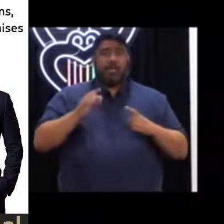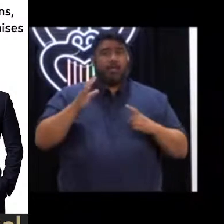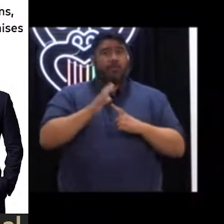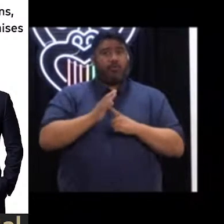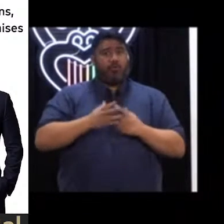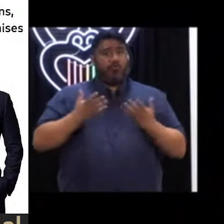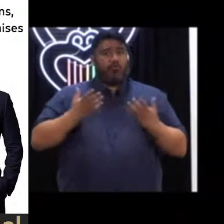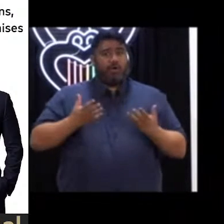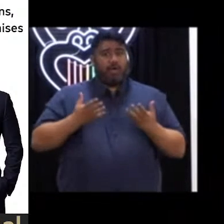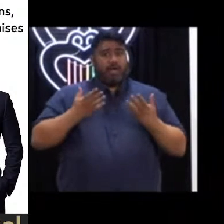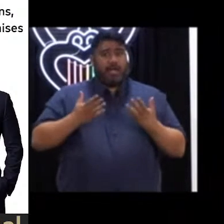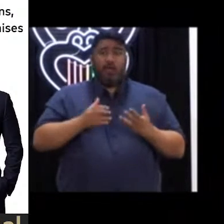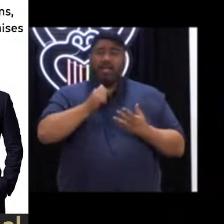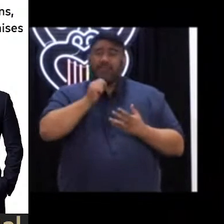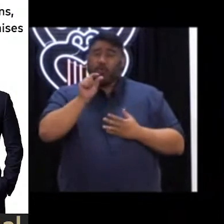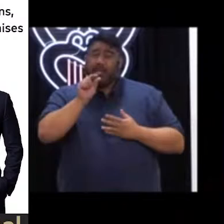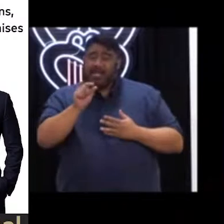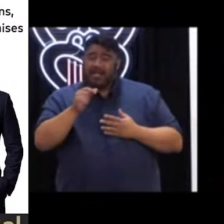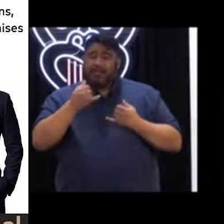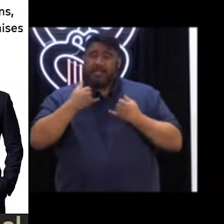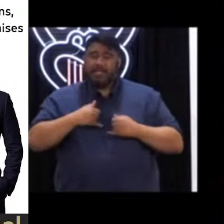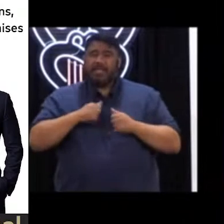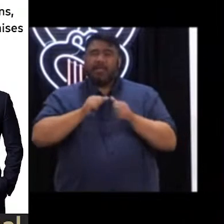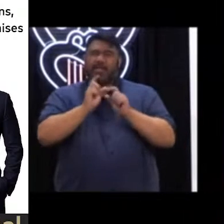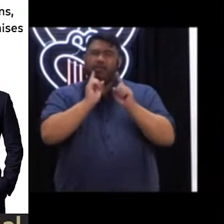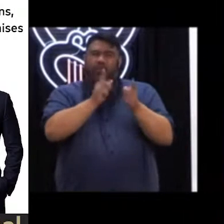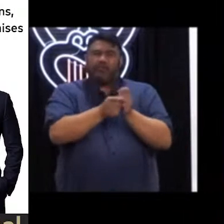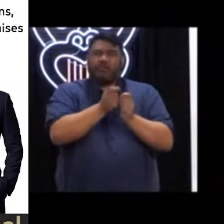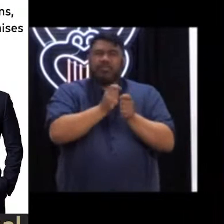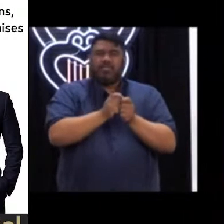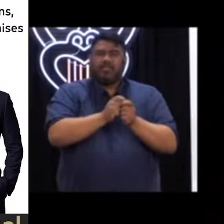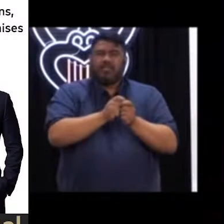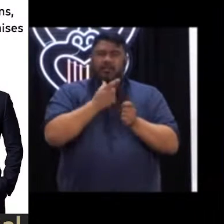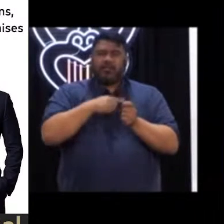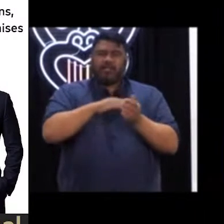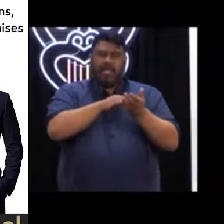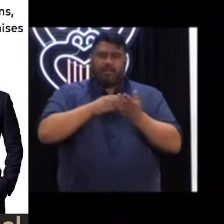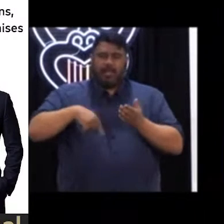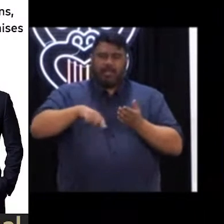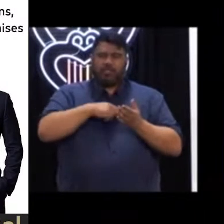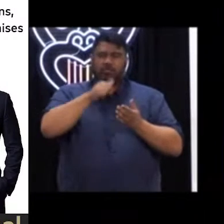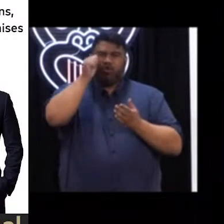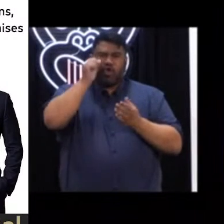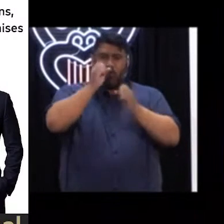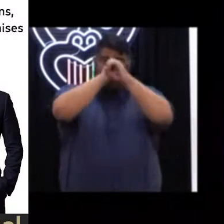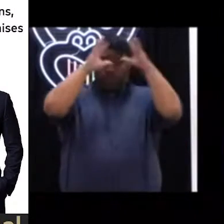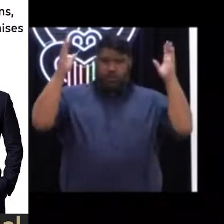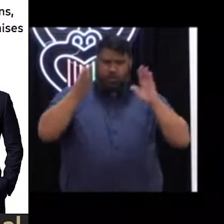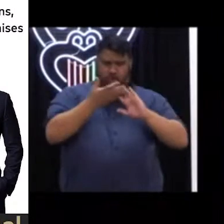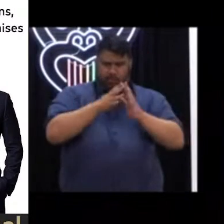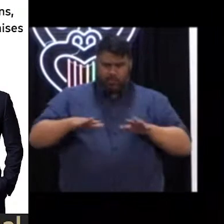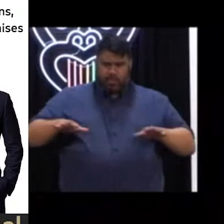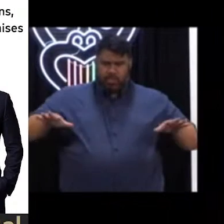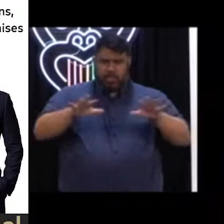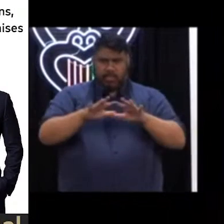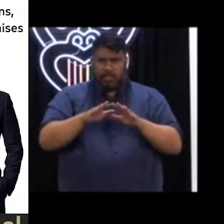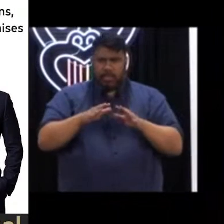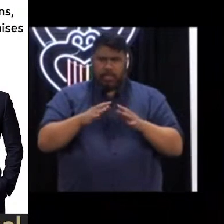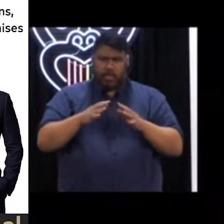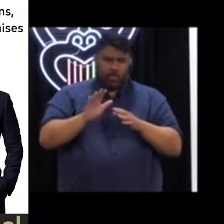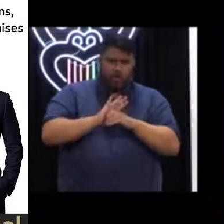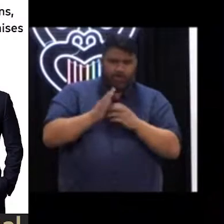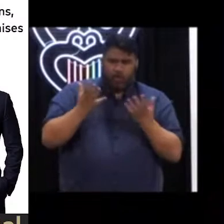that anyone with symptoms does get tested. We also encourage families with children to get tested altogether, as we